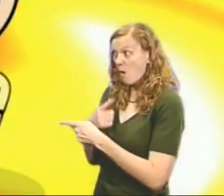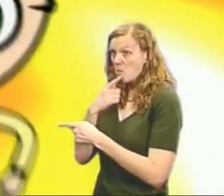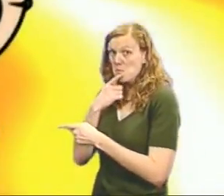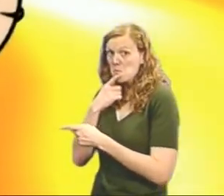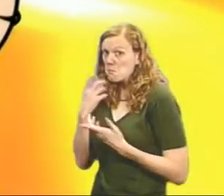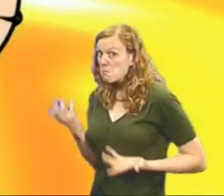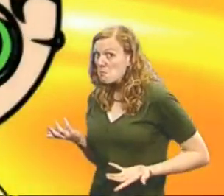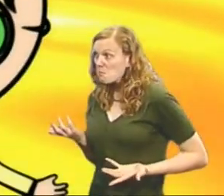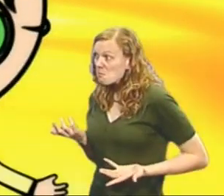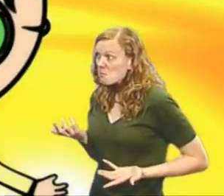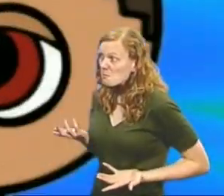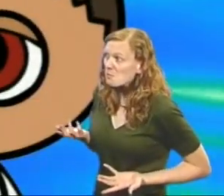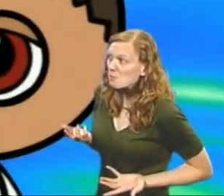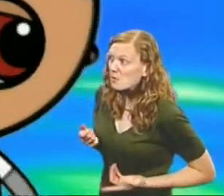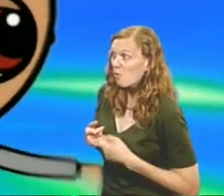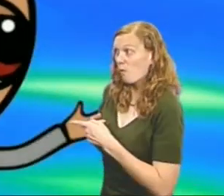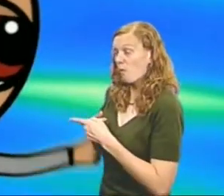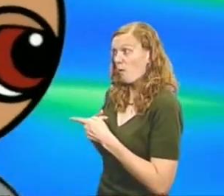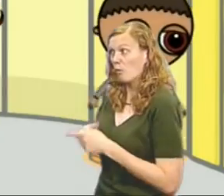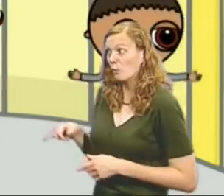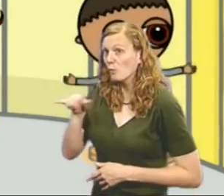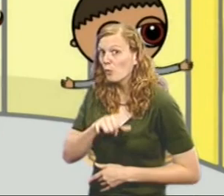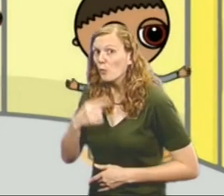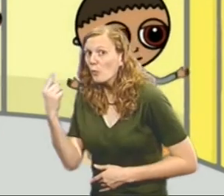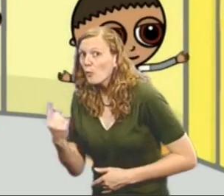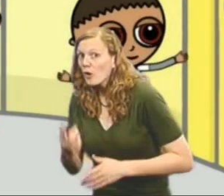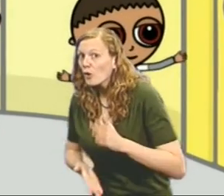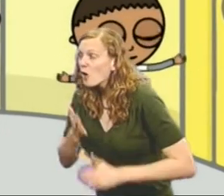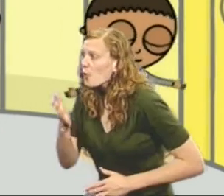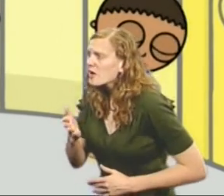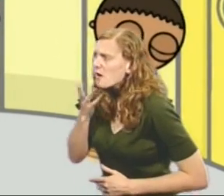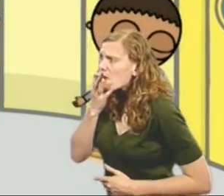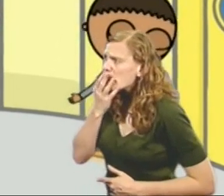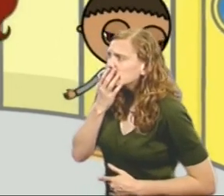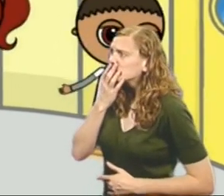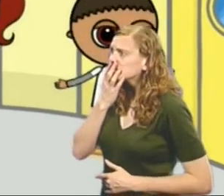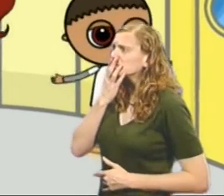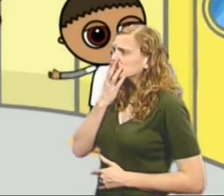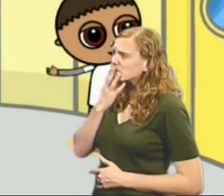Rafe, Rafe, Rafe, make, who'll be the pig?